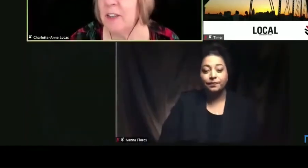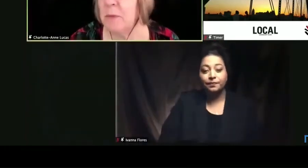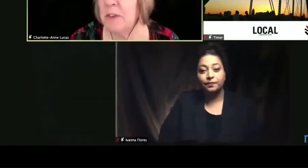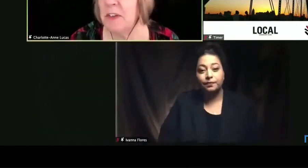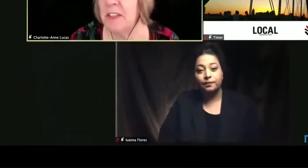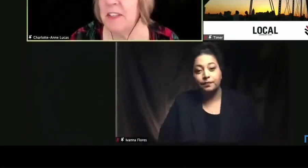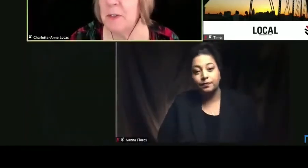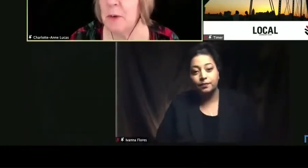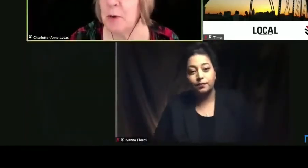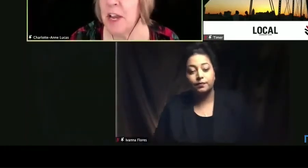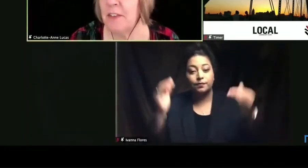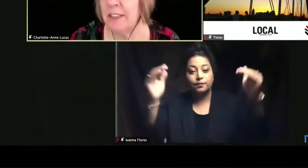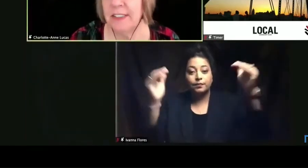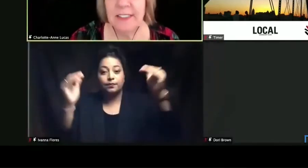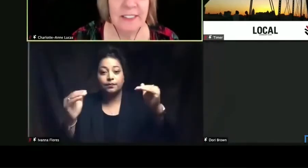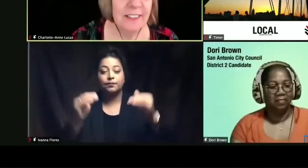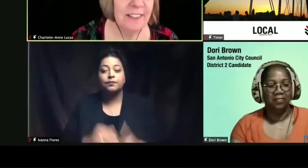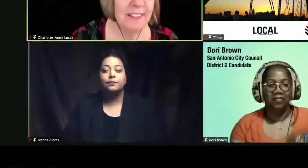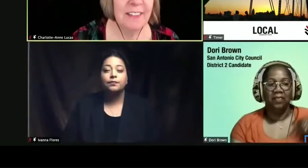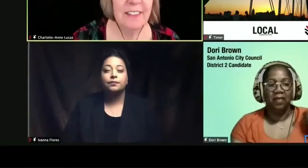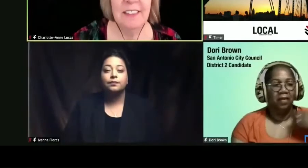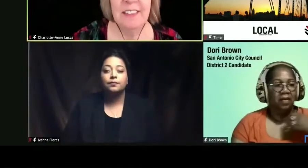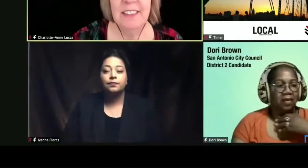And the next person on this is Dory Brown.